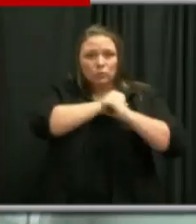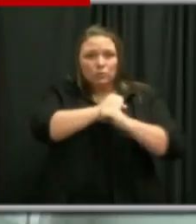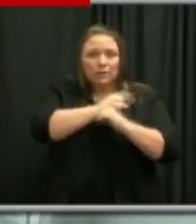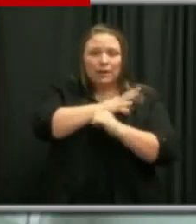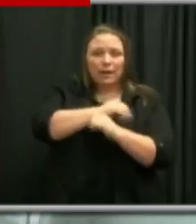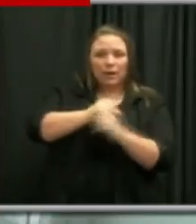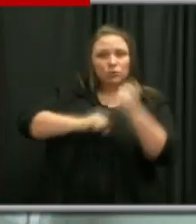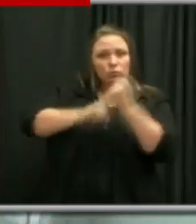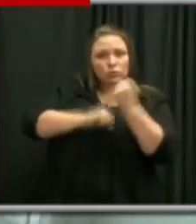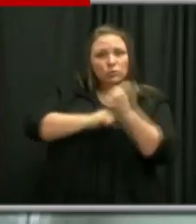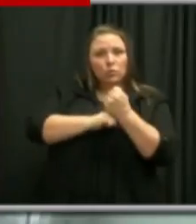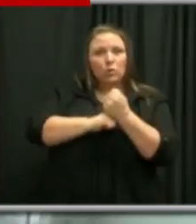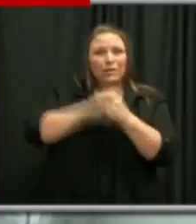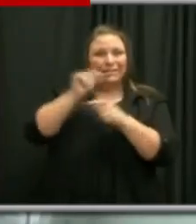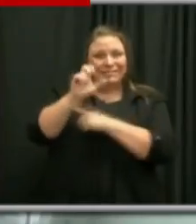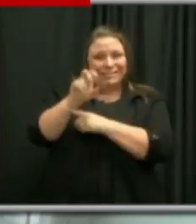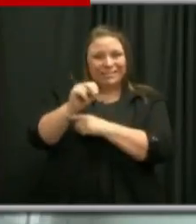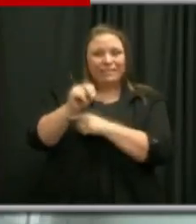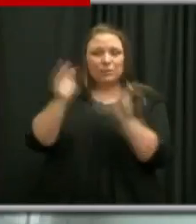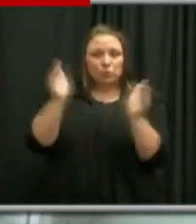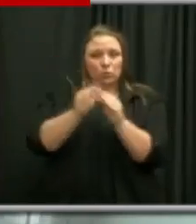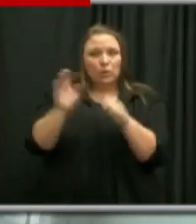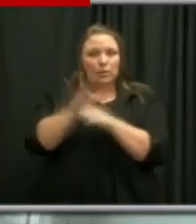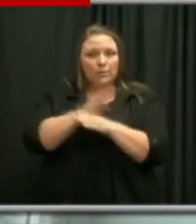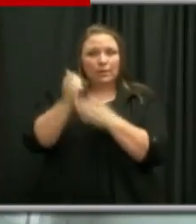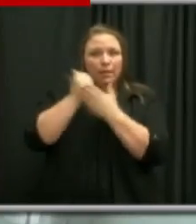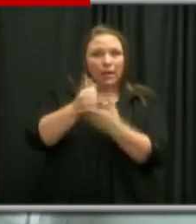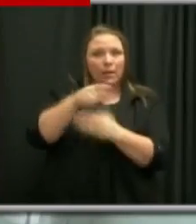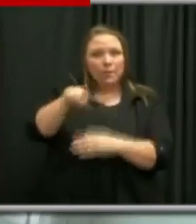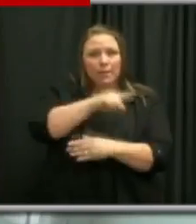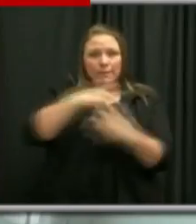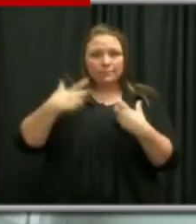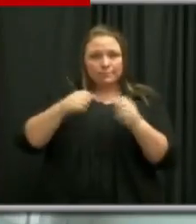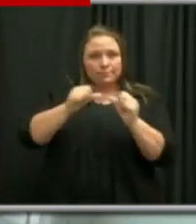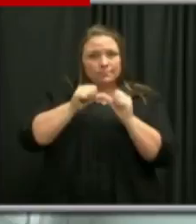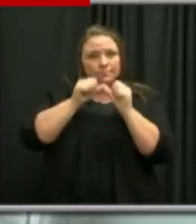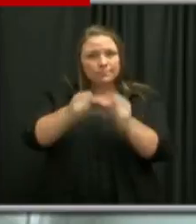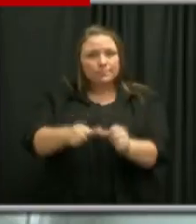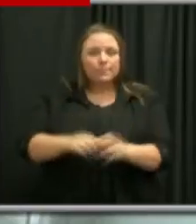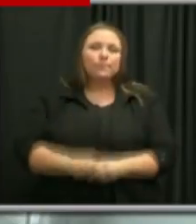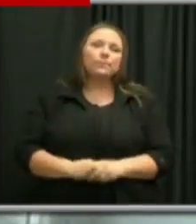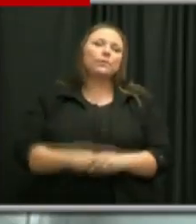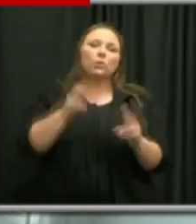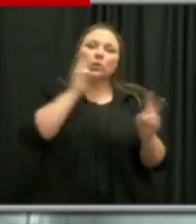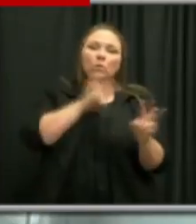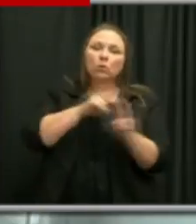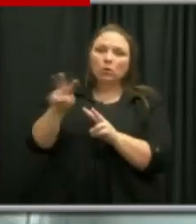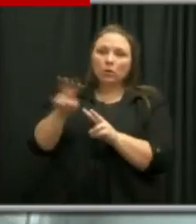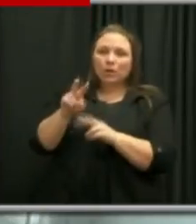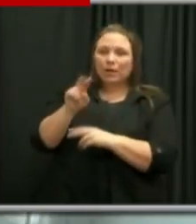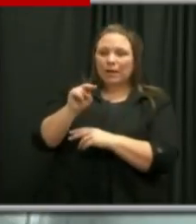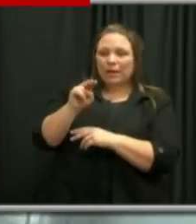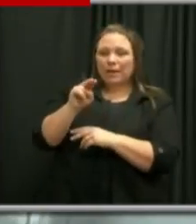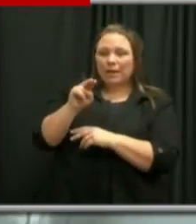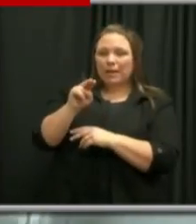support Tennessee small businesses and help them survive. And you could find that plan at